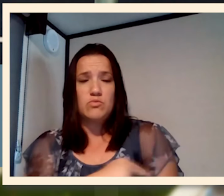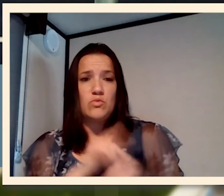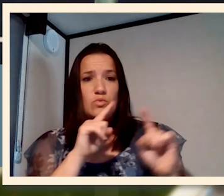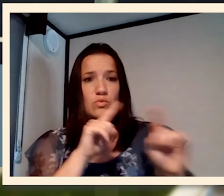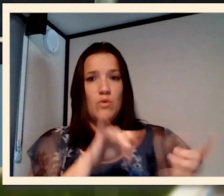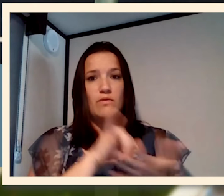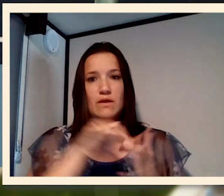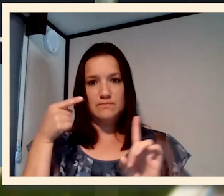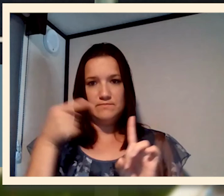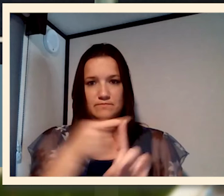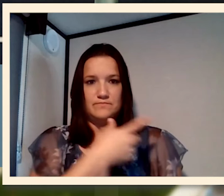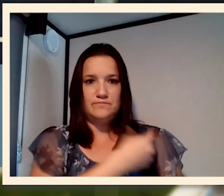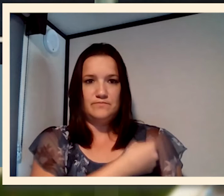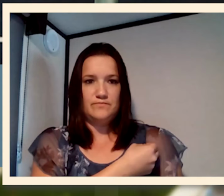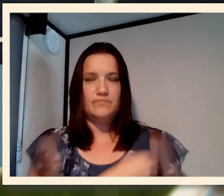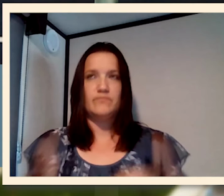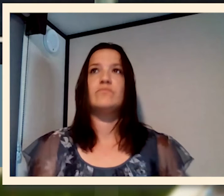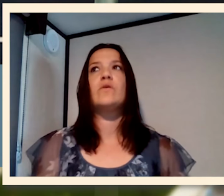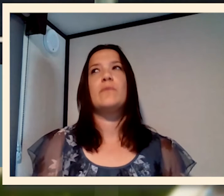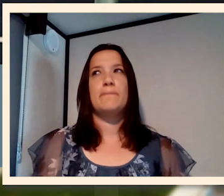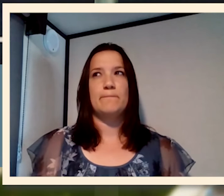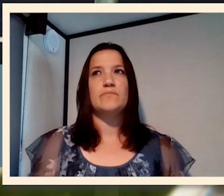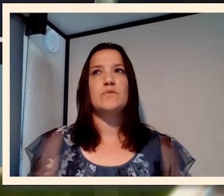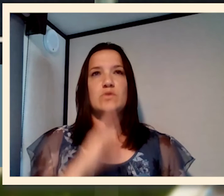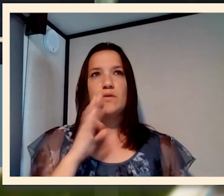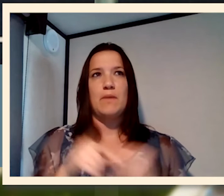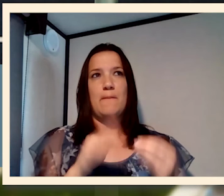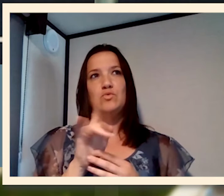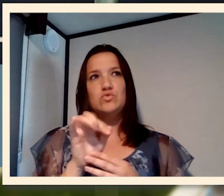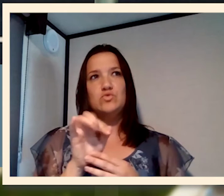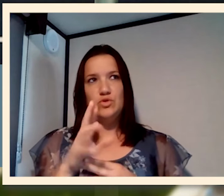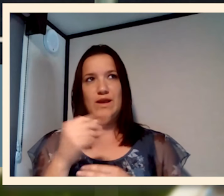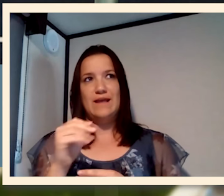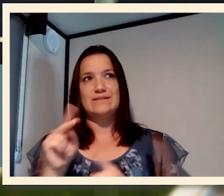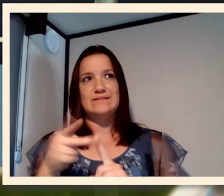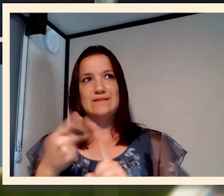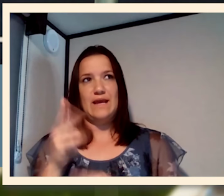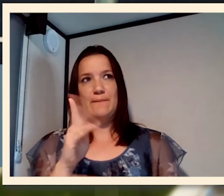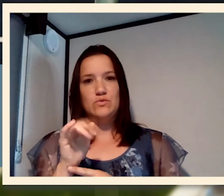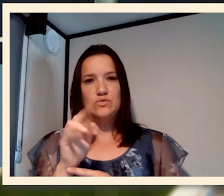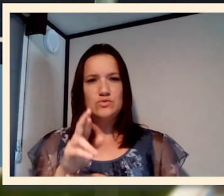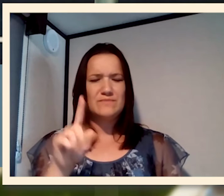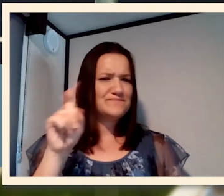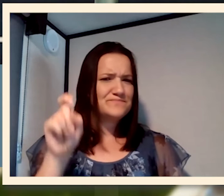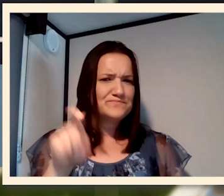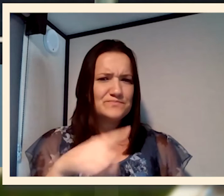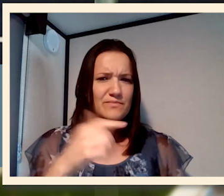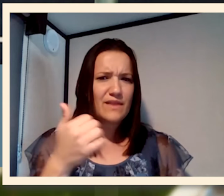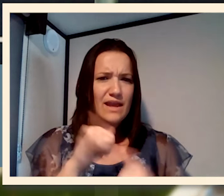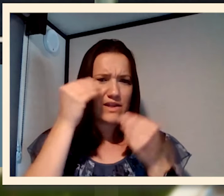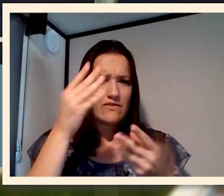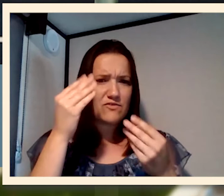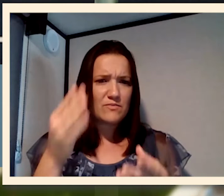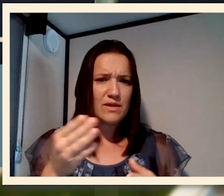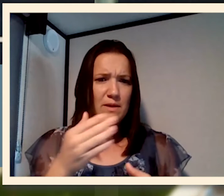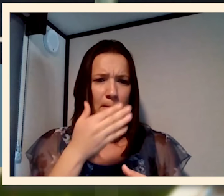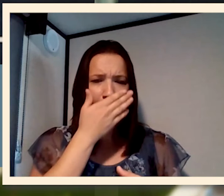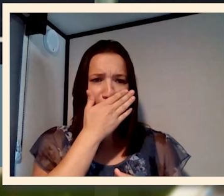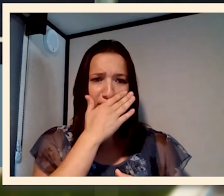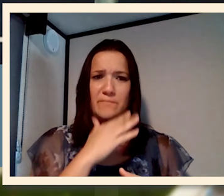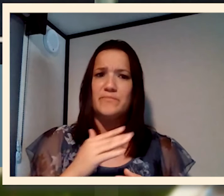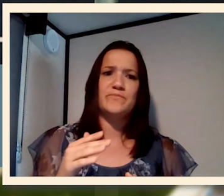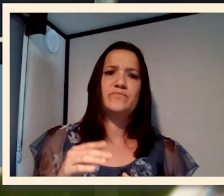dying of COVID. And I think that still holds true today. Okay, so you mentioned the boosters and the second booster. And so a community member wants to know